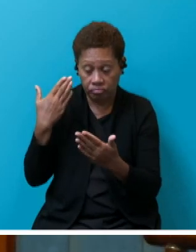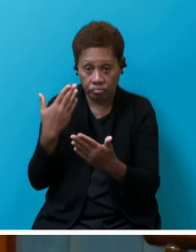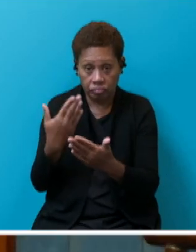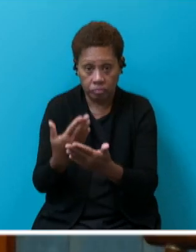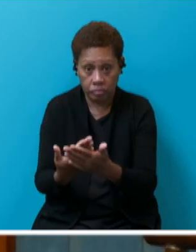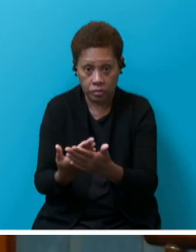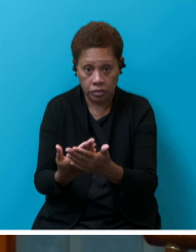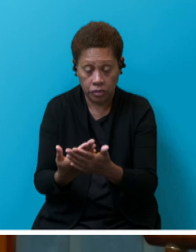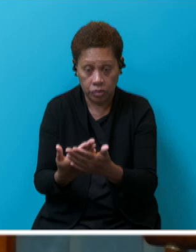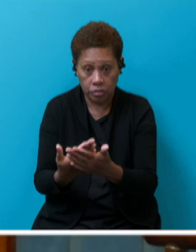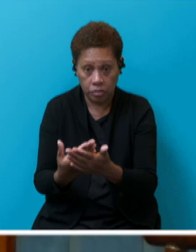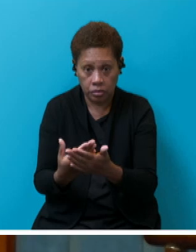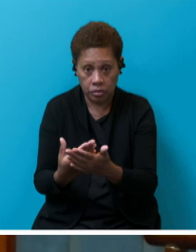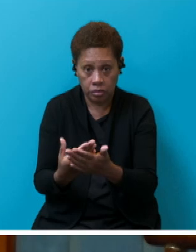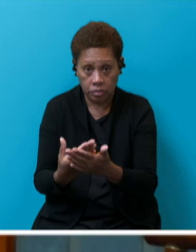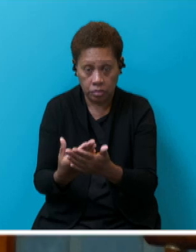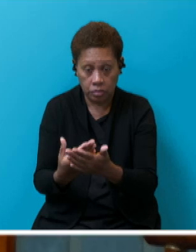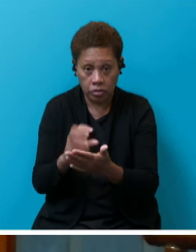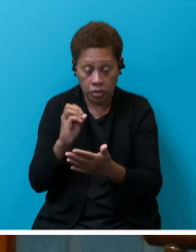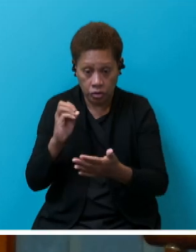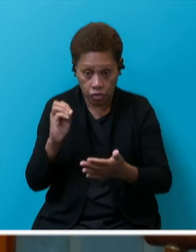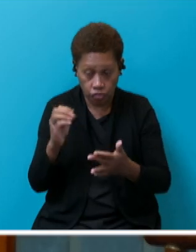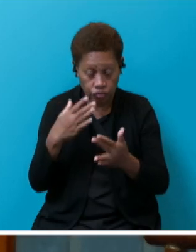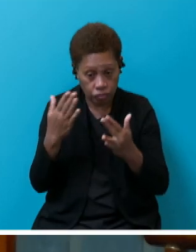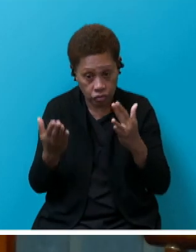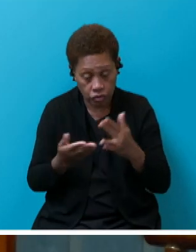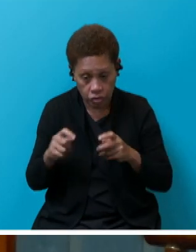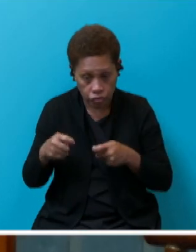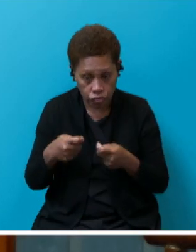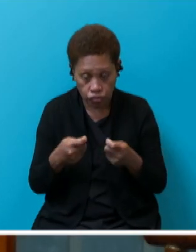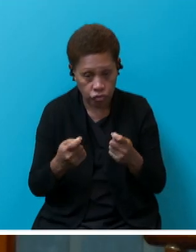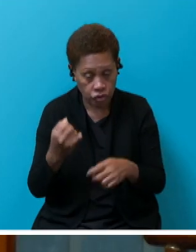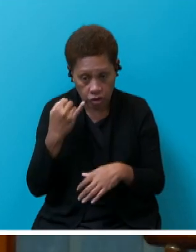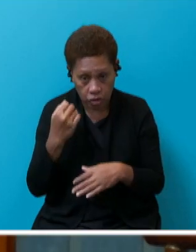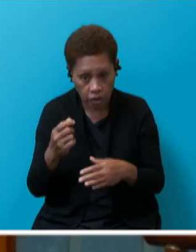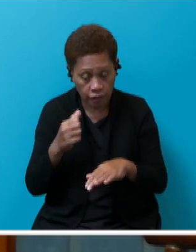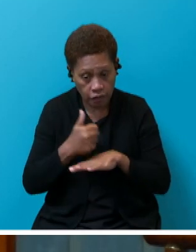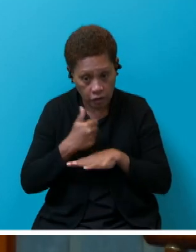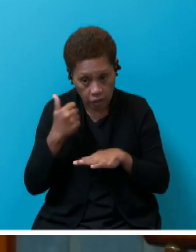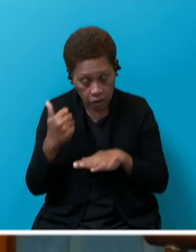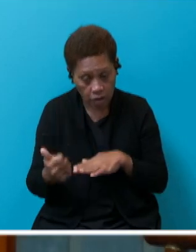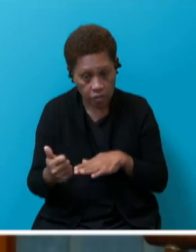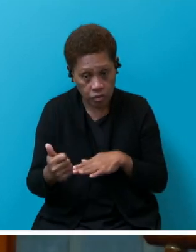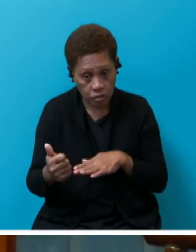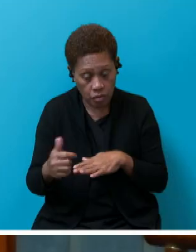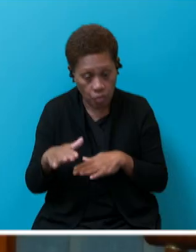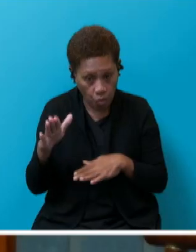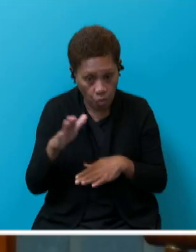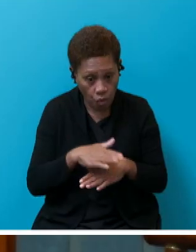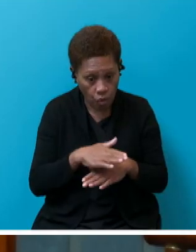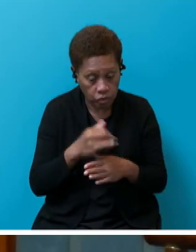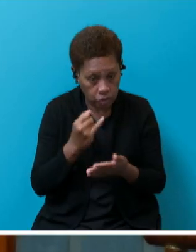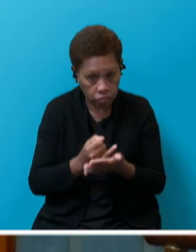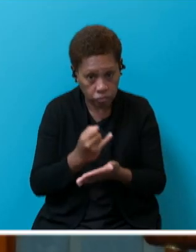far from complete. Through strategic initiatives by the government and various institutions, we are building a more